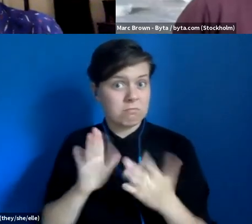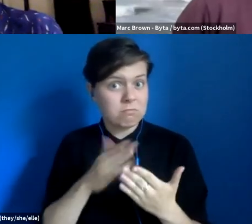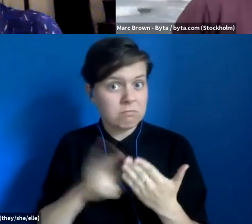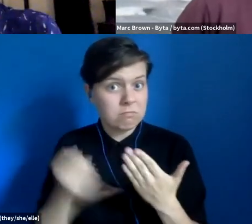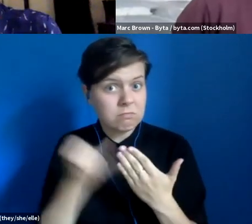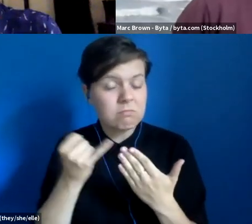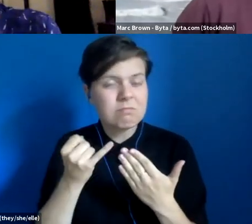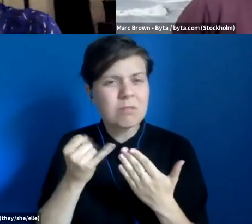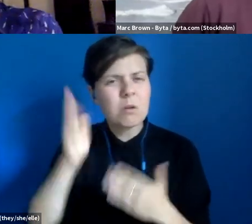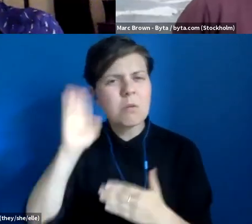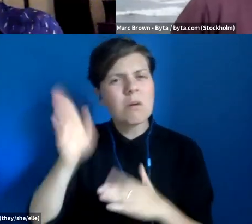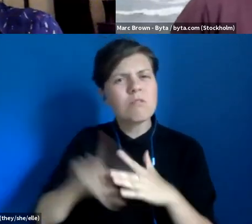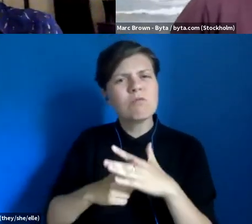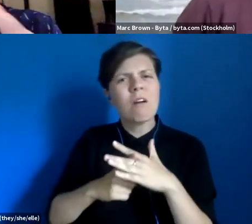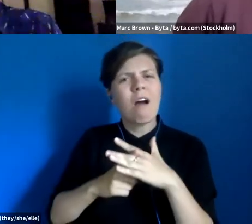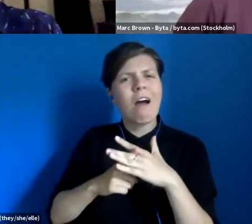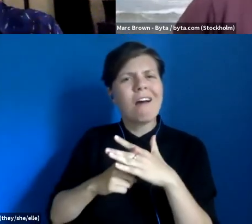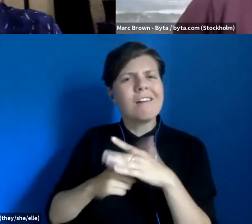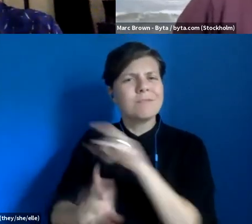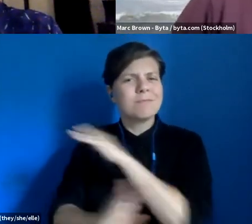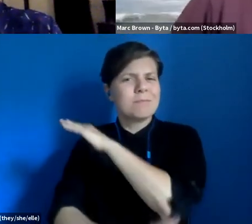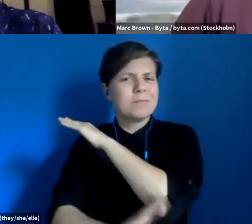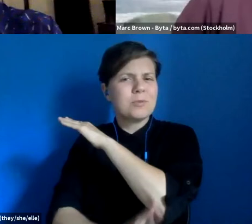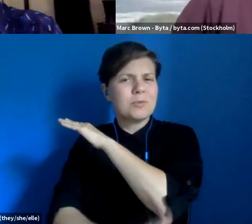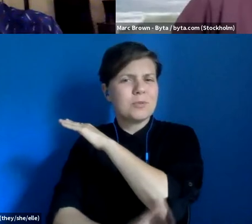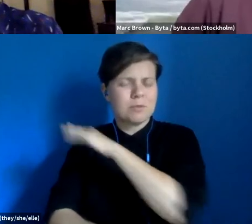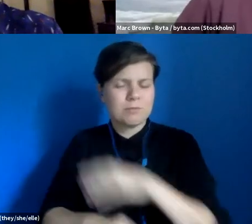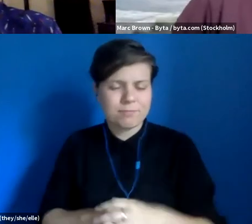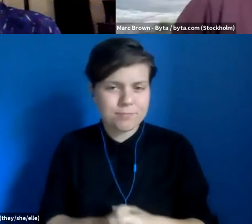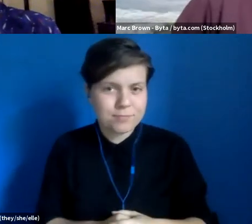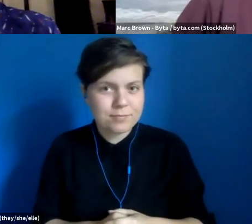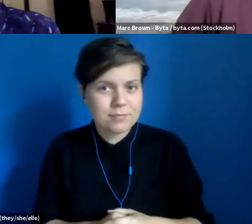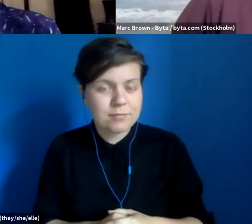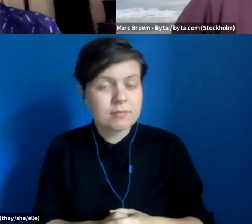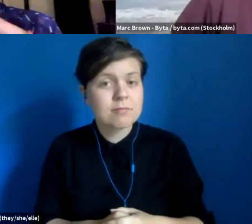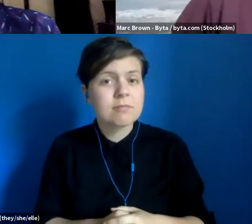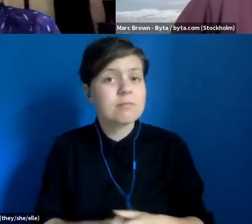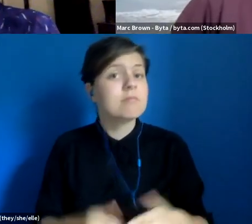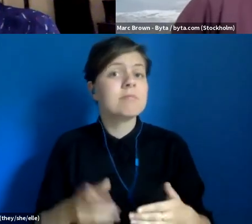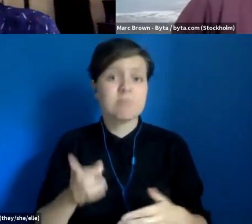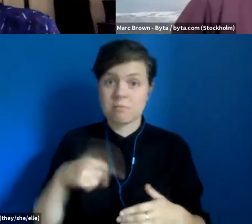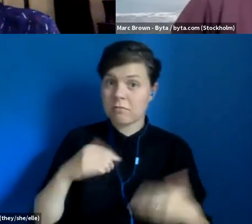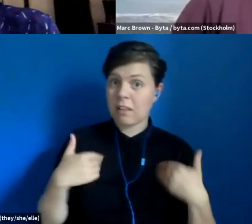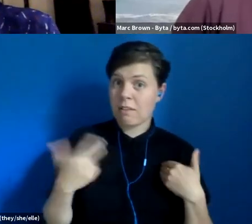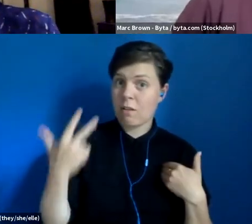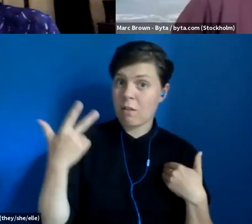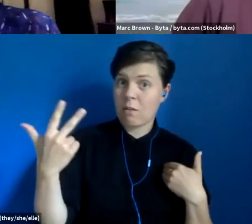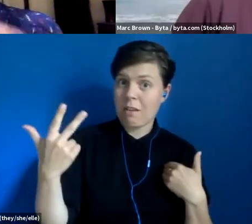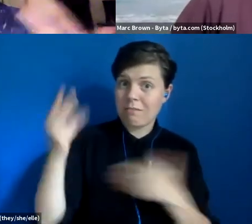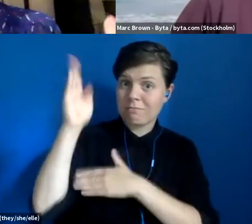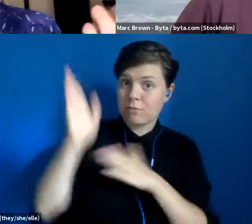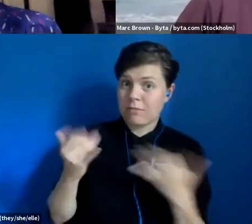in September. And all of the three panelists that we have today will also be involved in this